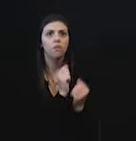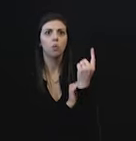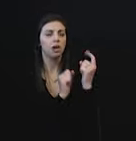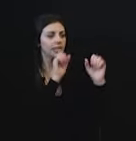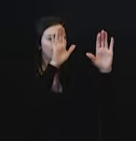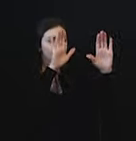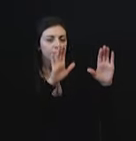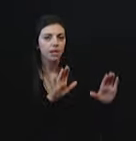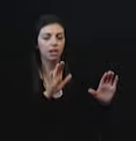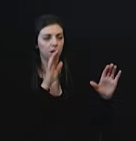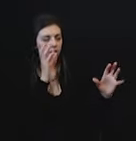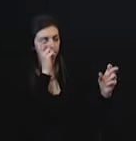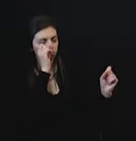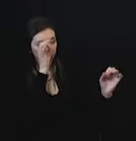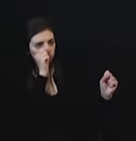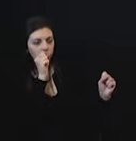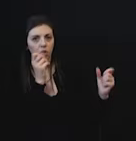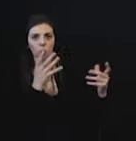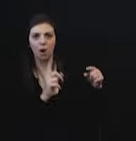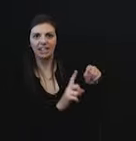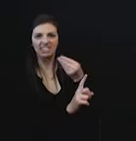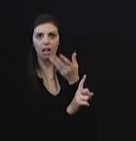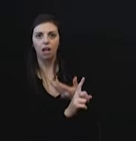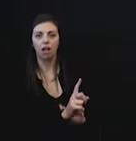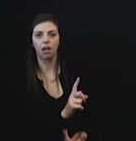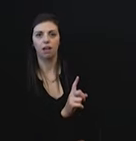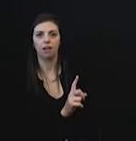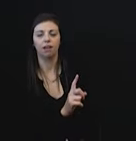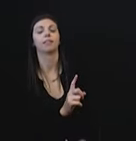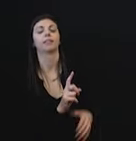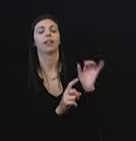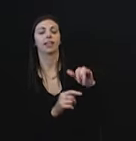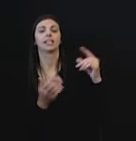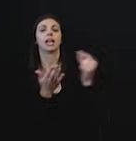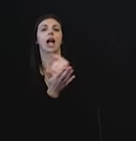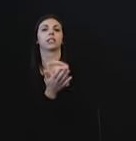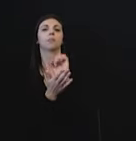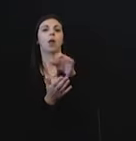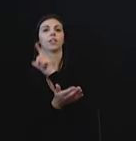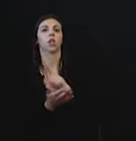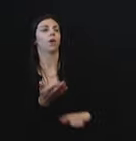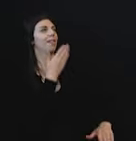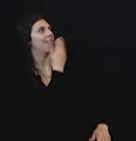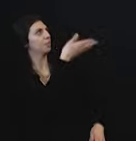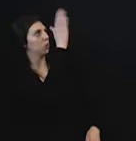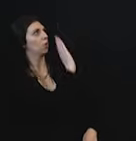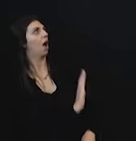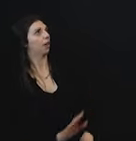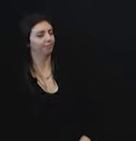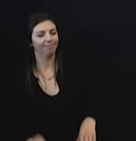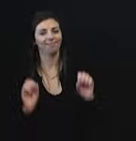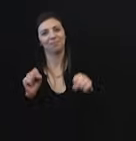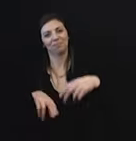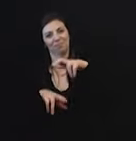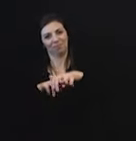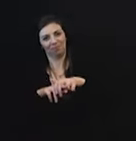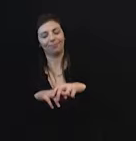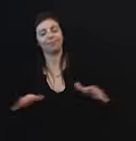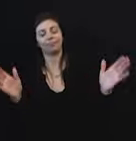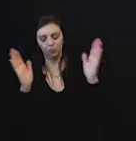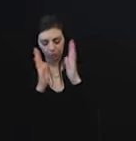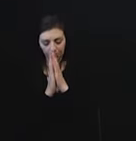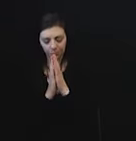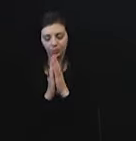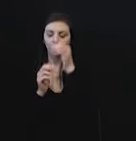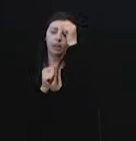them. And this is the gospel of the Lord. You may be seated. And let's pray. Father God,